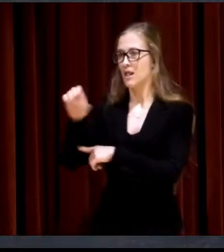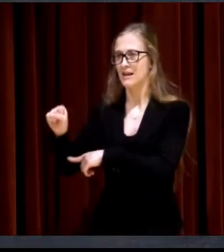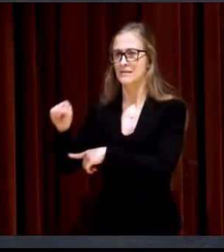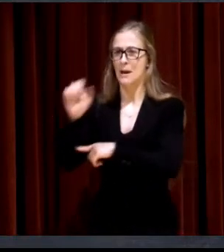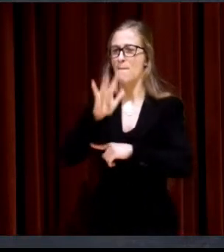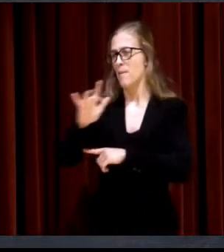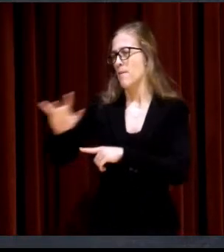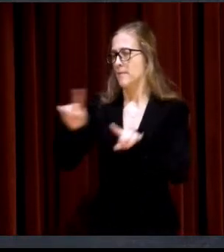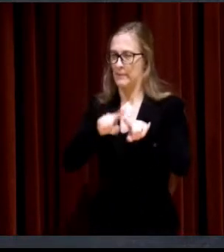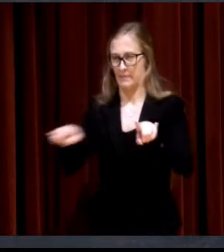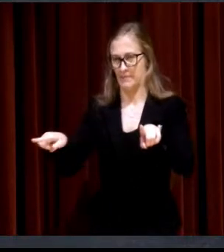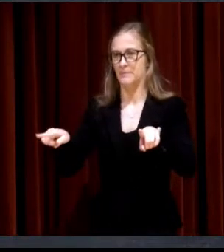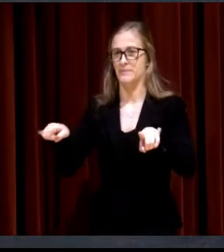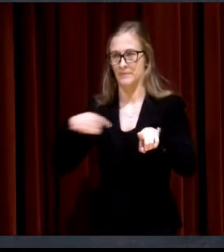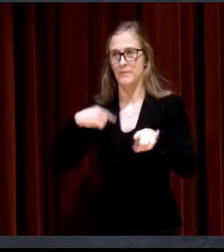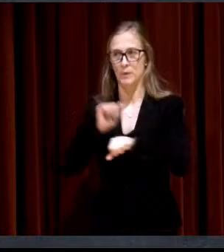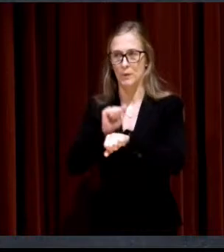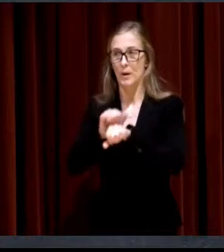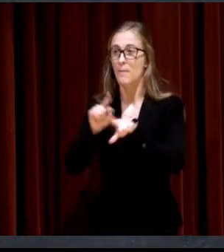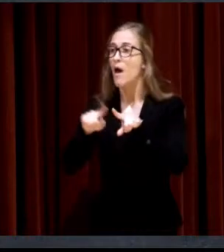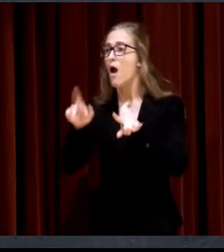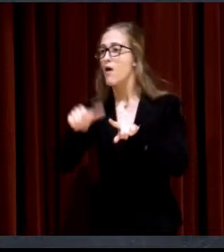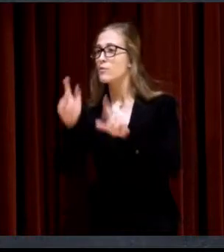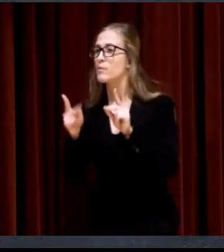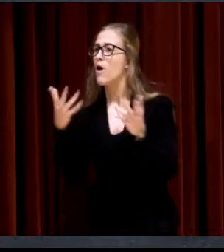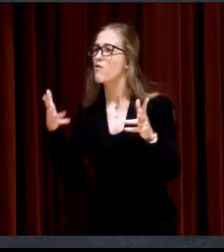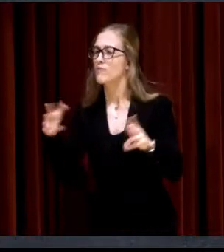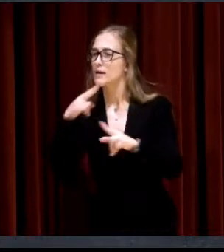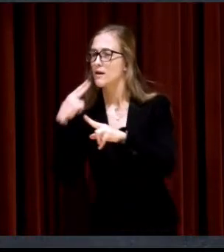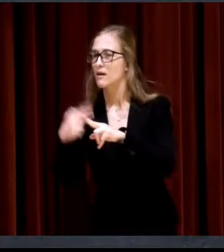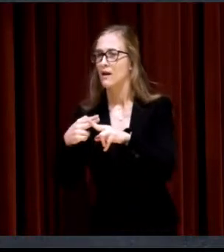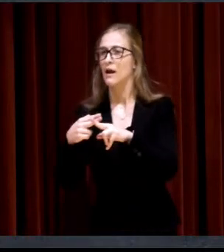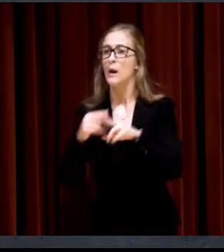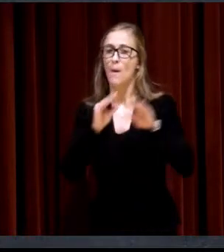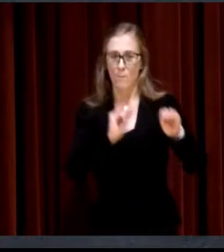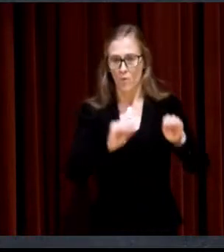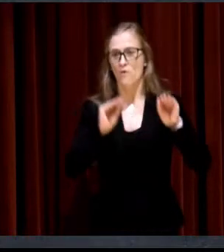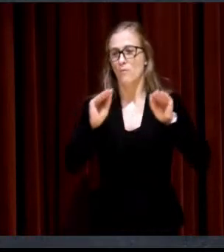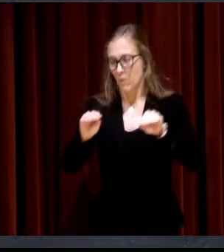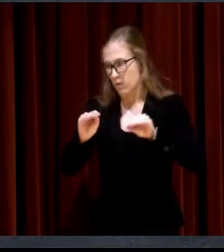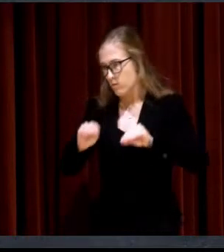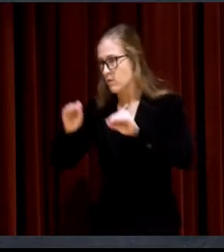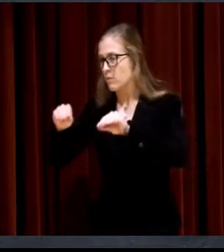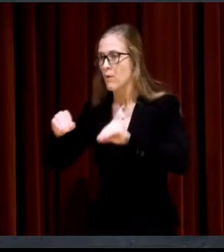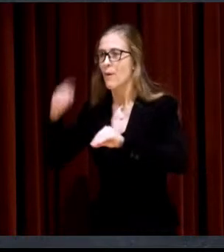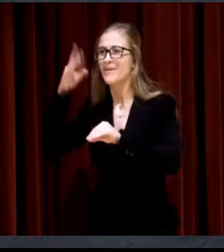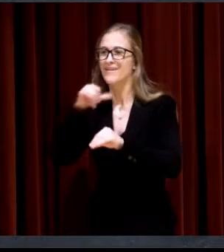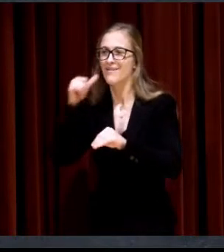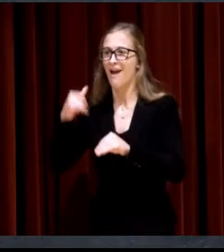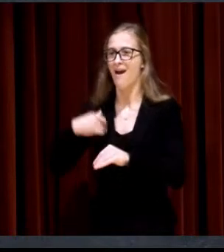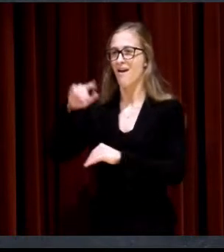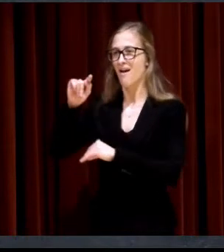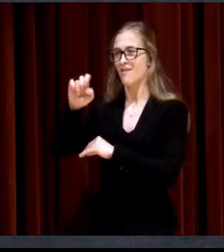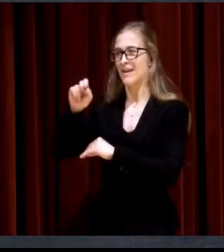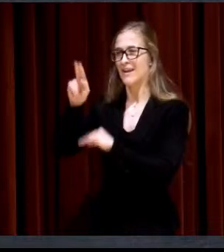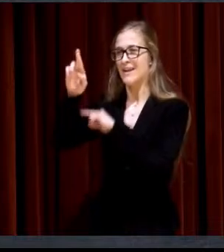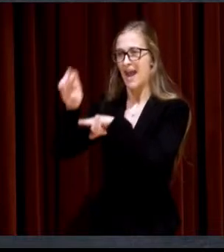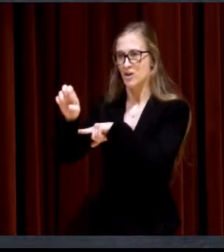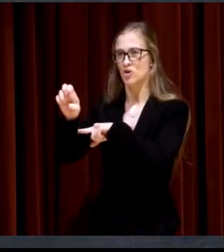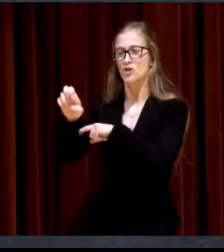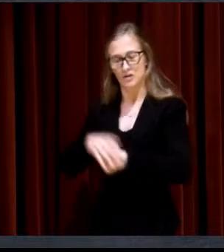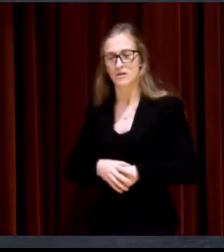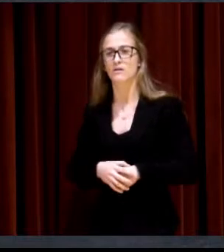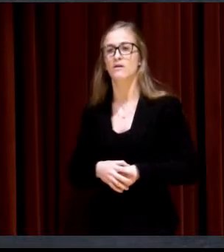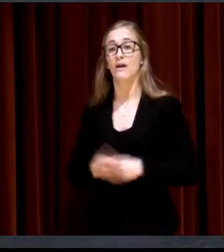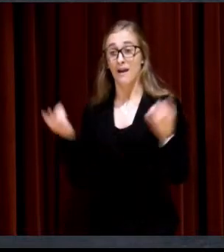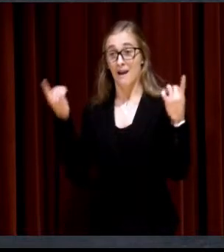but like people are saying, sometimes you get moved around because you don't have the tenure. And like I said, once